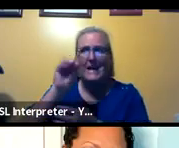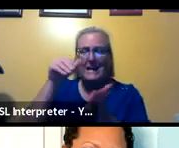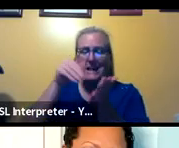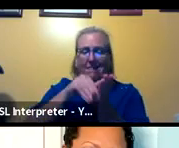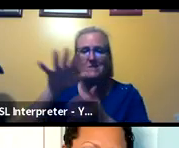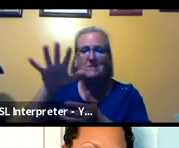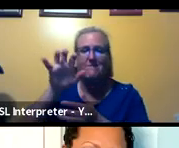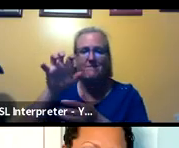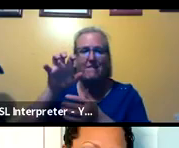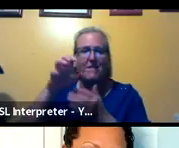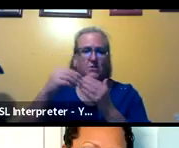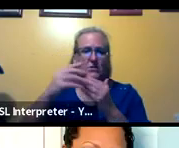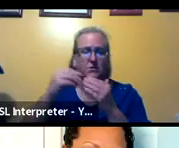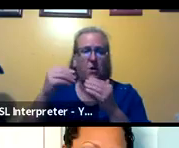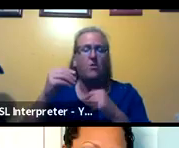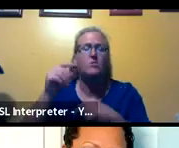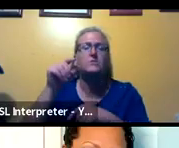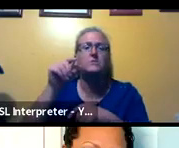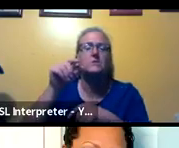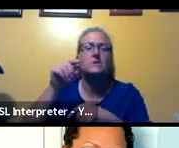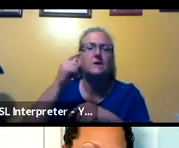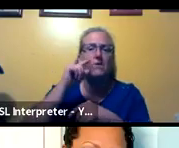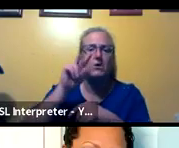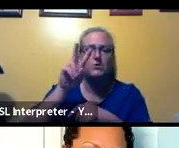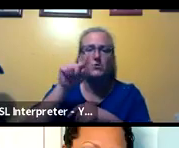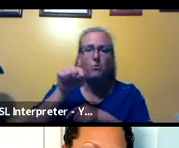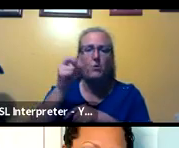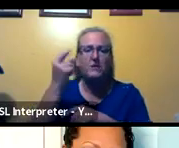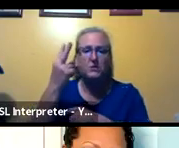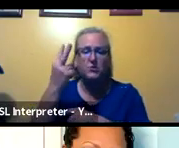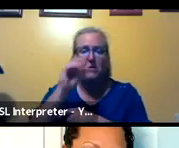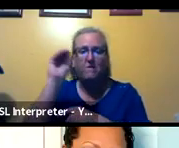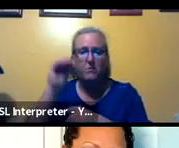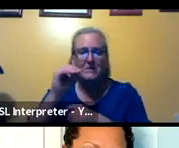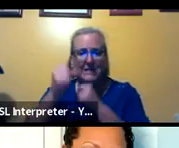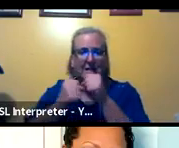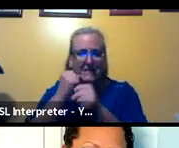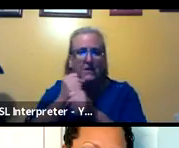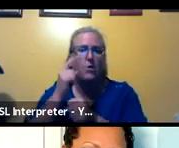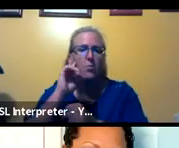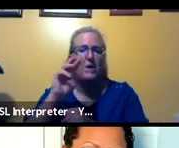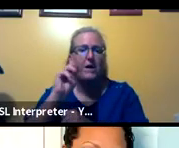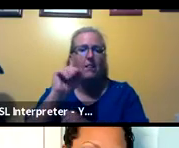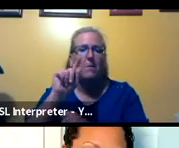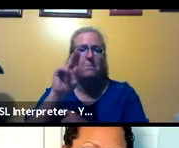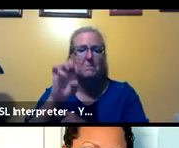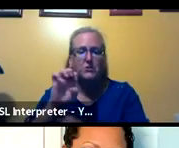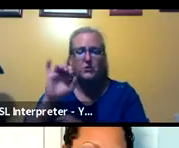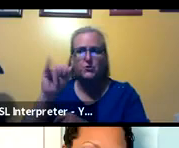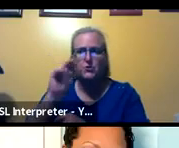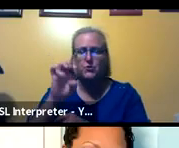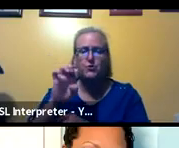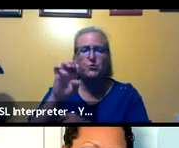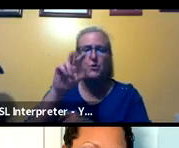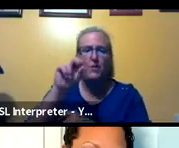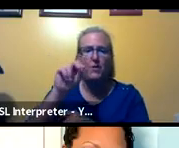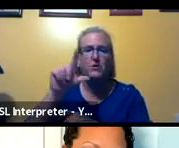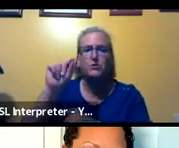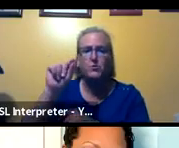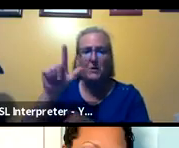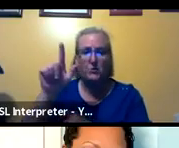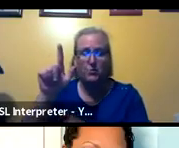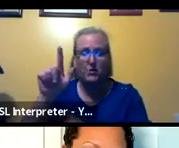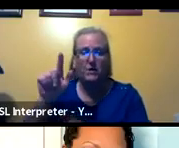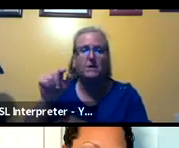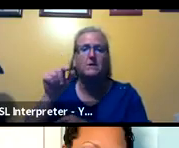$10,080,500 at a rate of 2.12% per year, maturing on June 30th, 2021, to the state, representing the